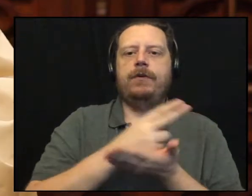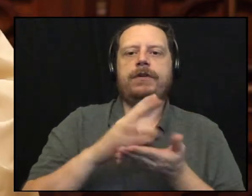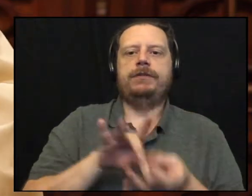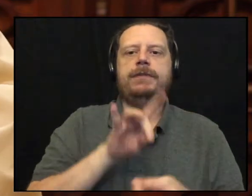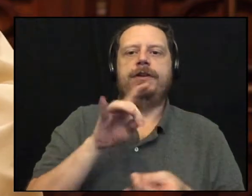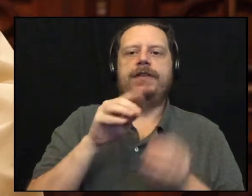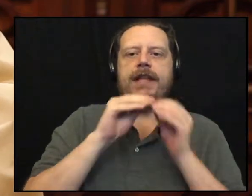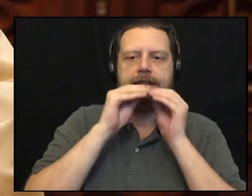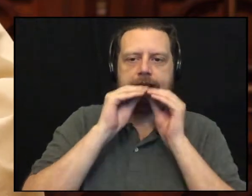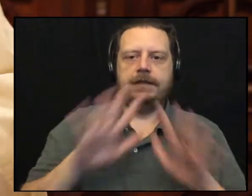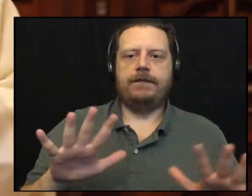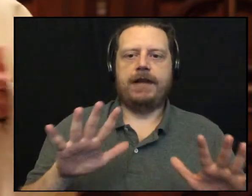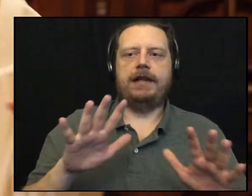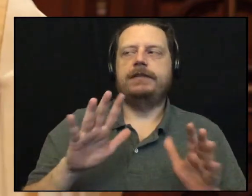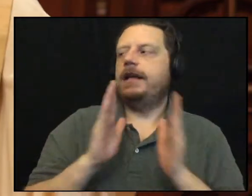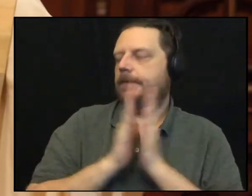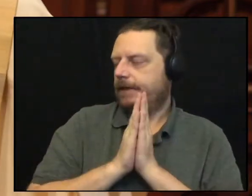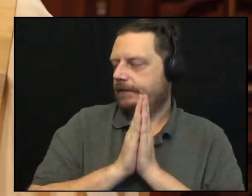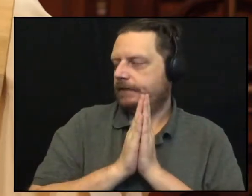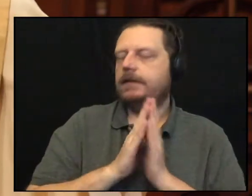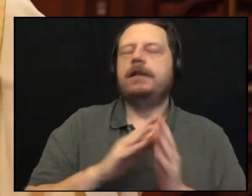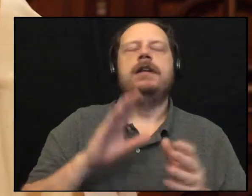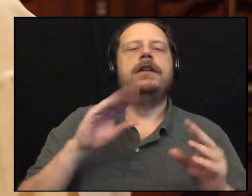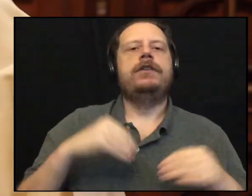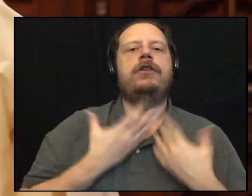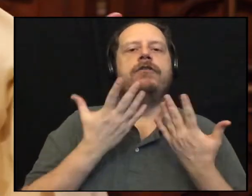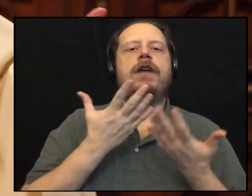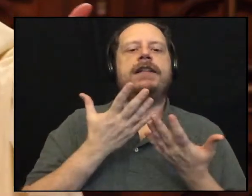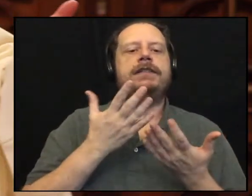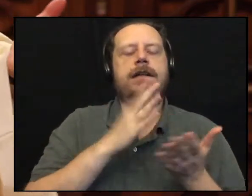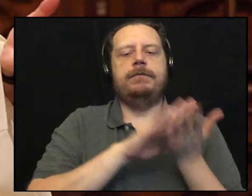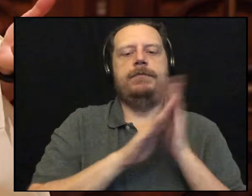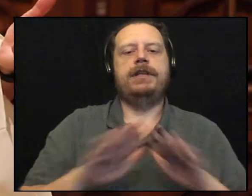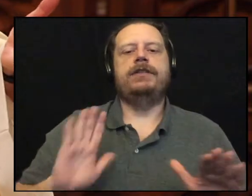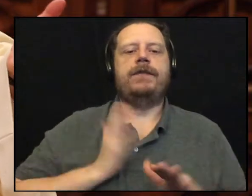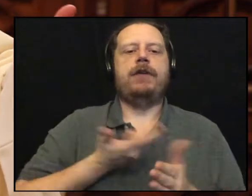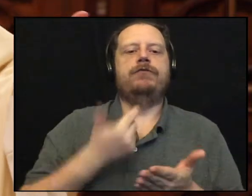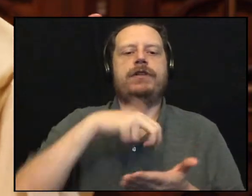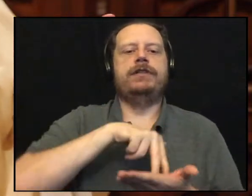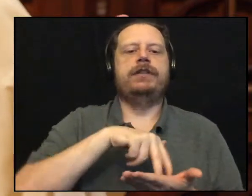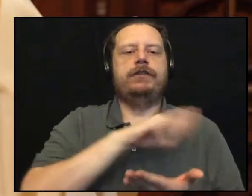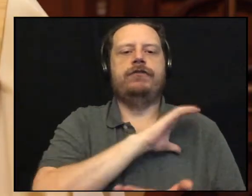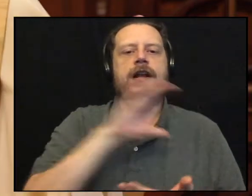sanctifies. Amen. The grace and peace of our risen Christ be with you all.